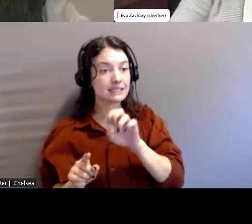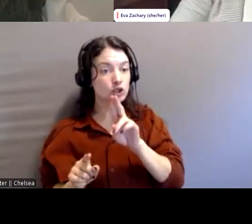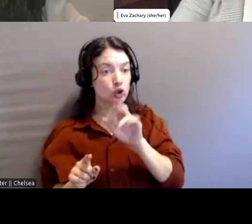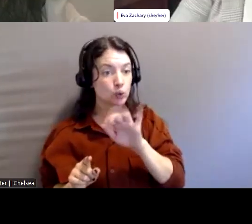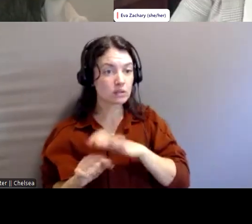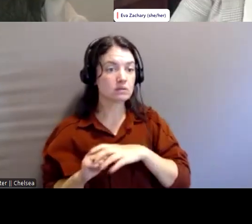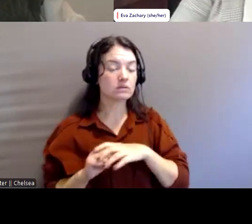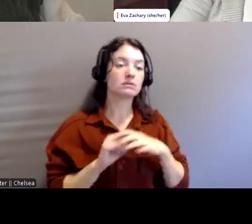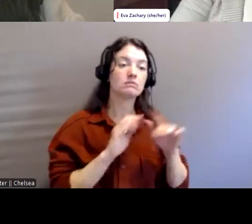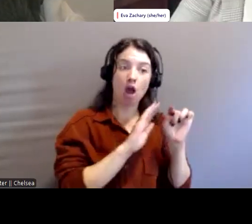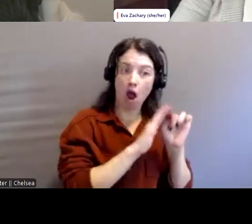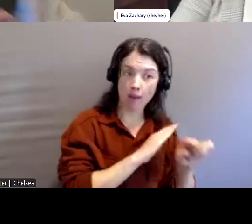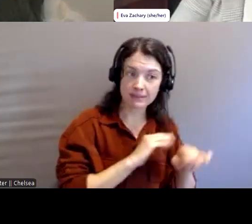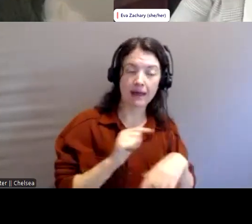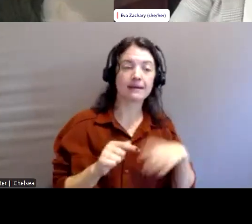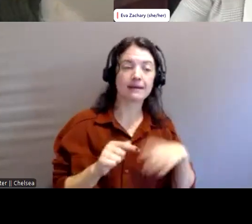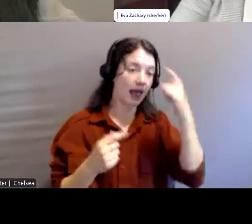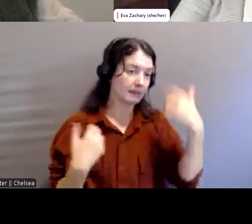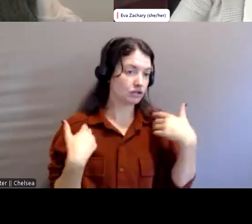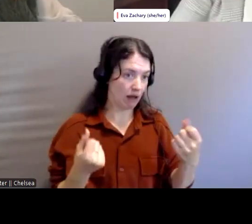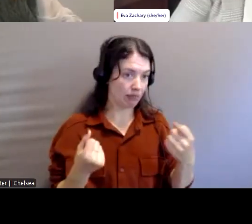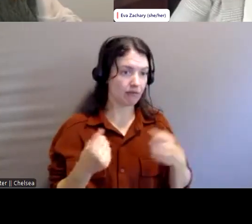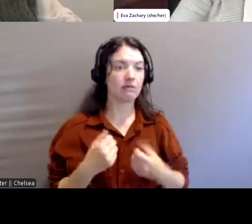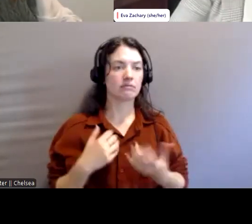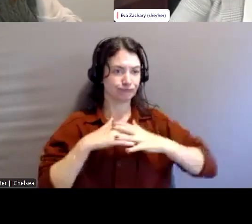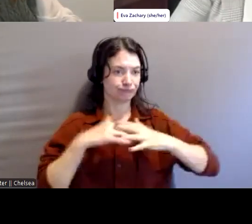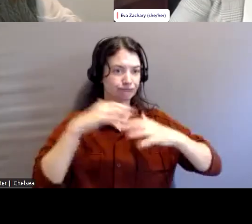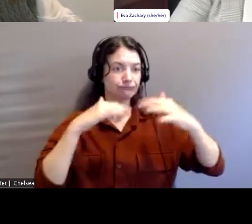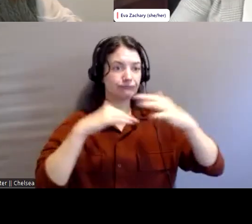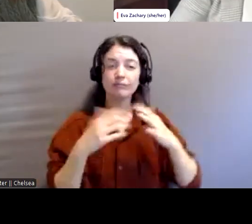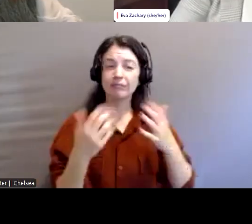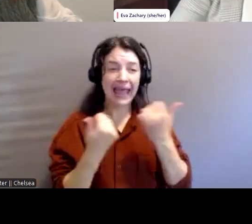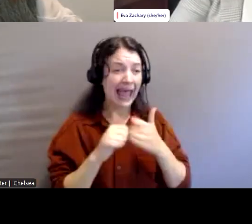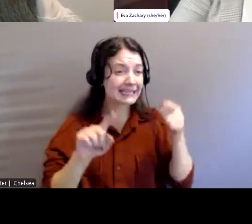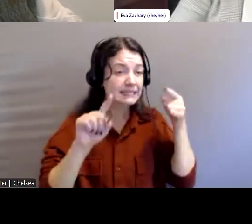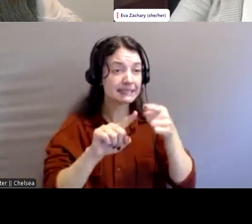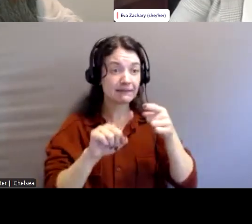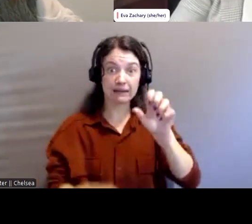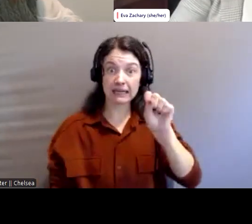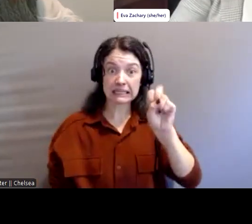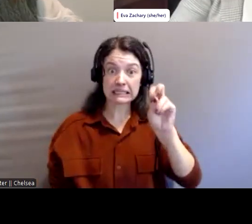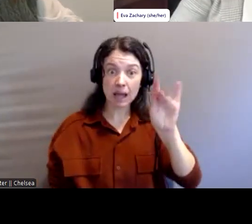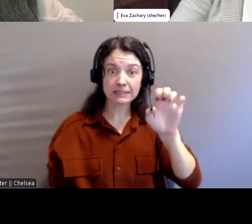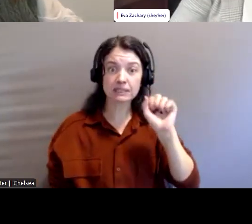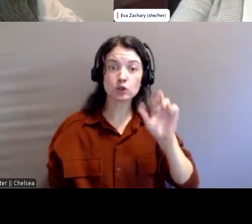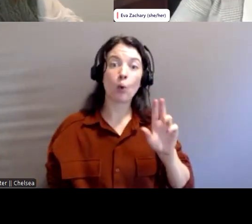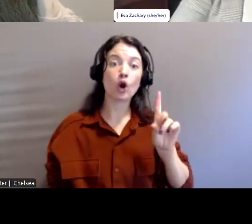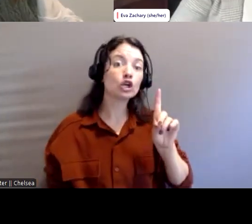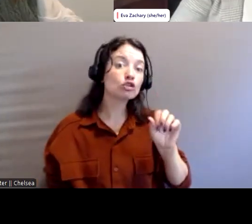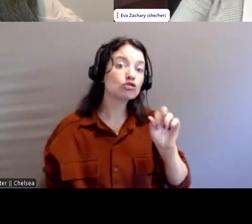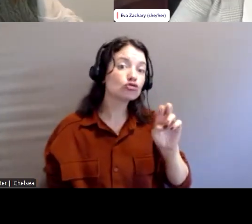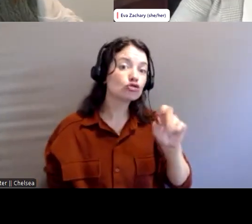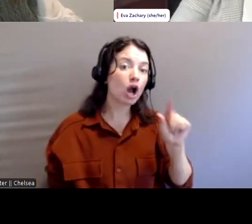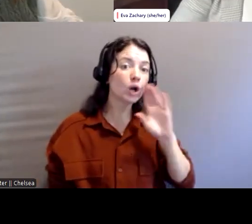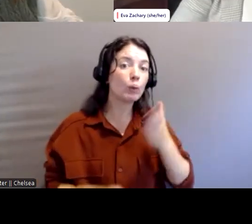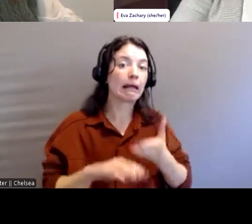came in was about, are there any specific substances that increase risk for intimate partner violence, or when